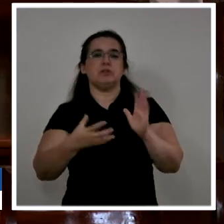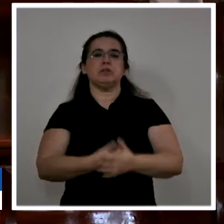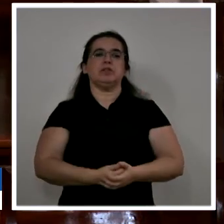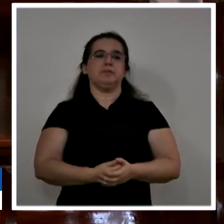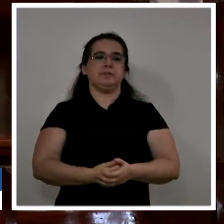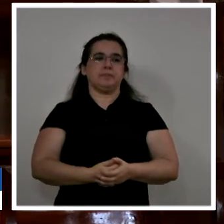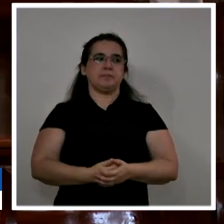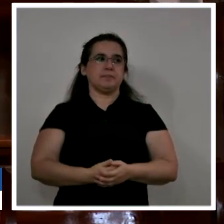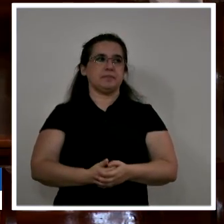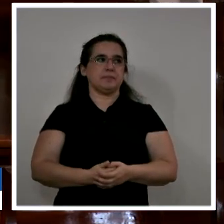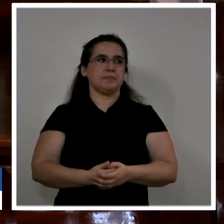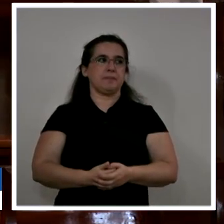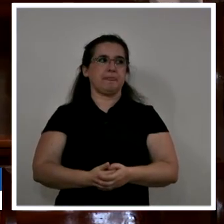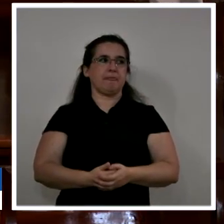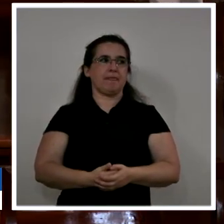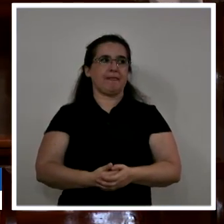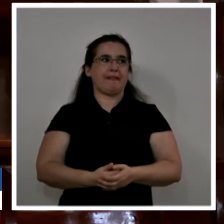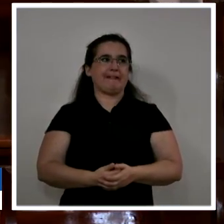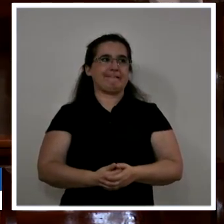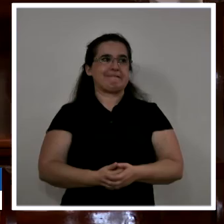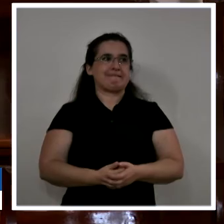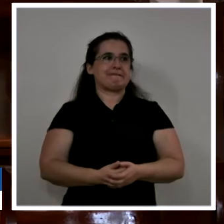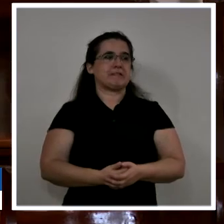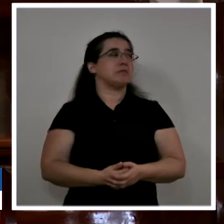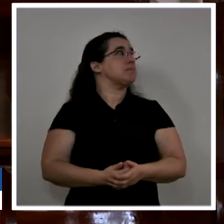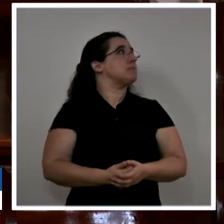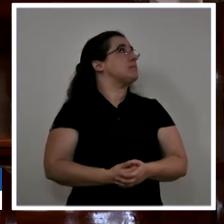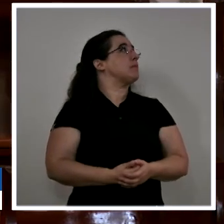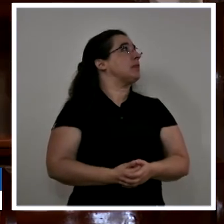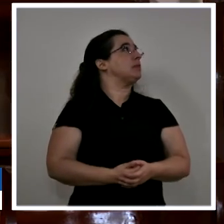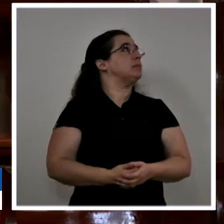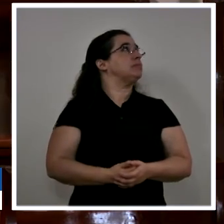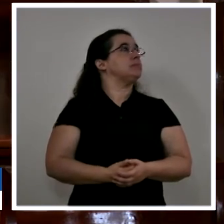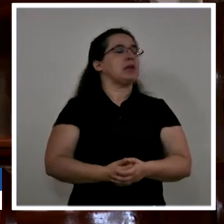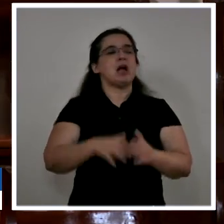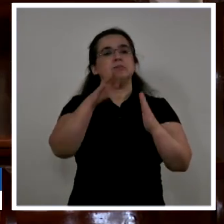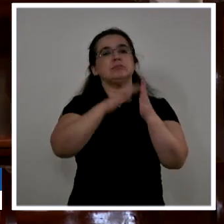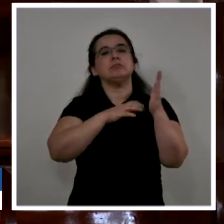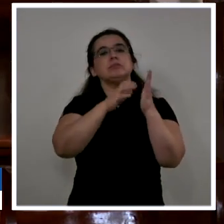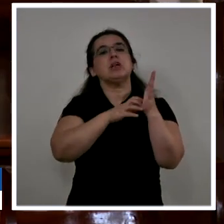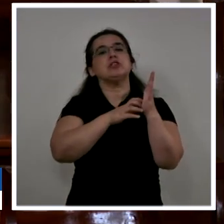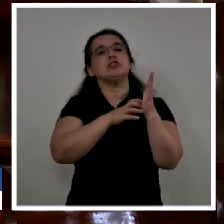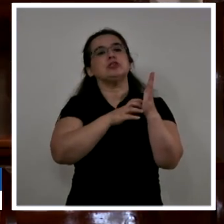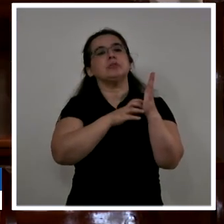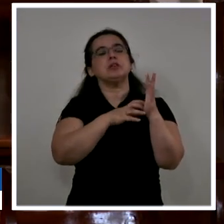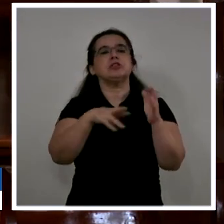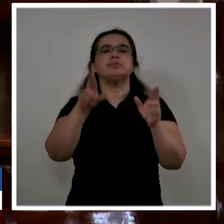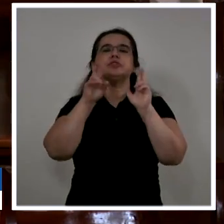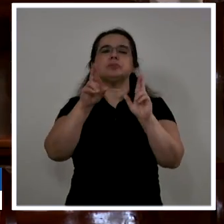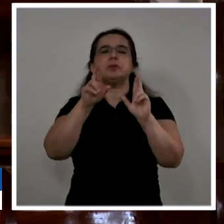e 19. And this is Isaías one of the 43, most hopeful texts. 18 e 19. É um dos textos mais cheios de